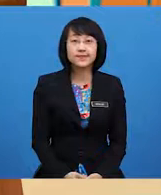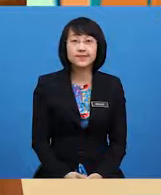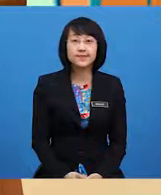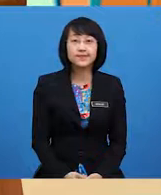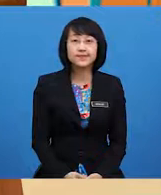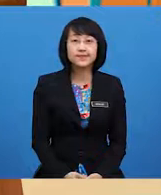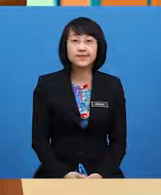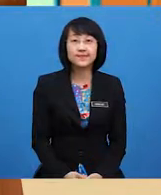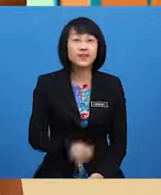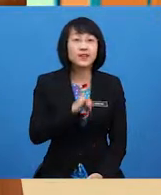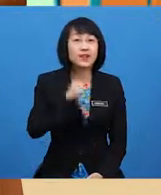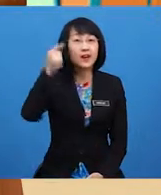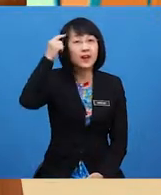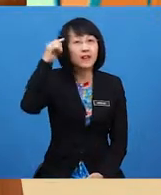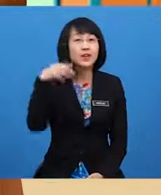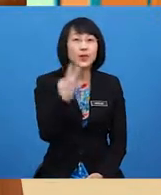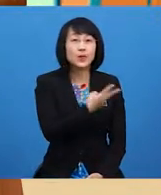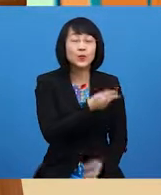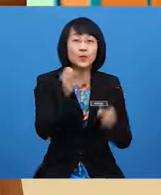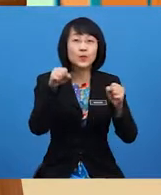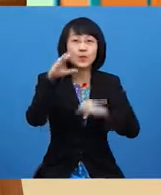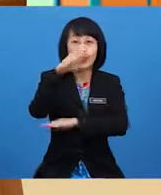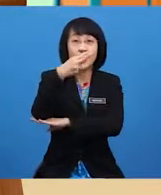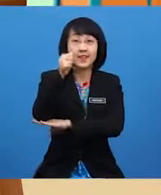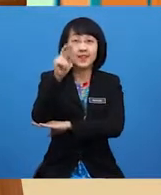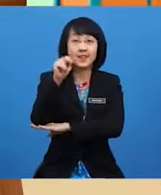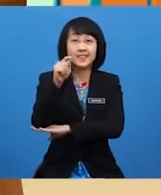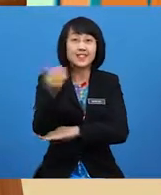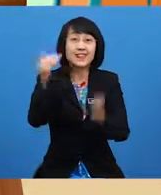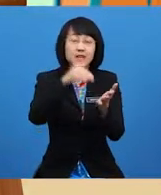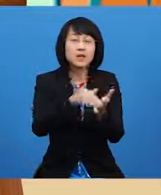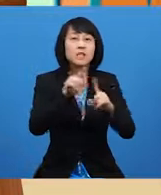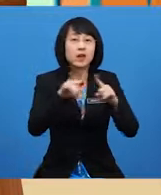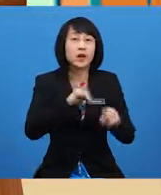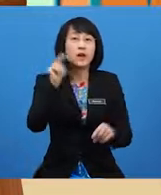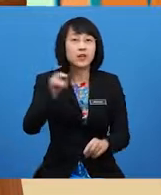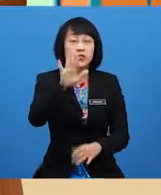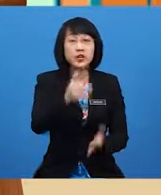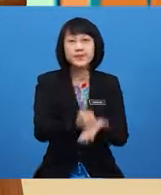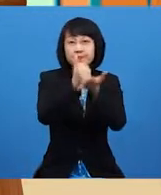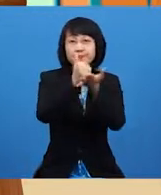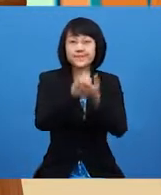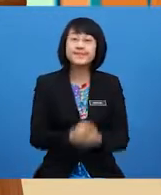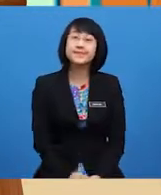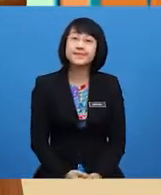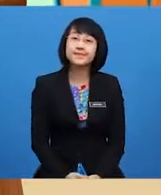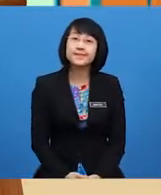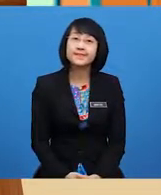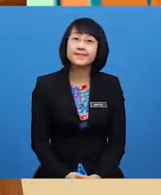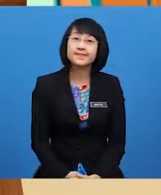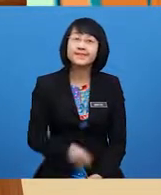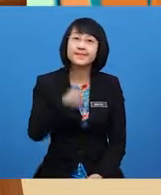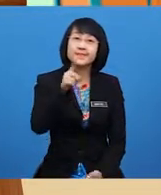Ooh, I think we can do the chant again, but I need your help. So, why don't you follow